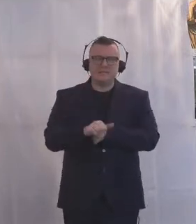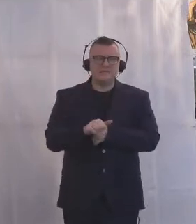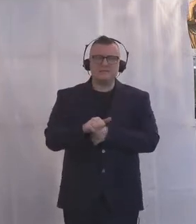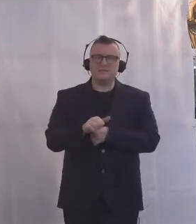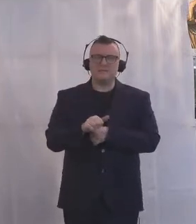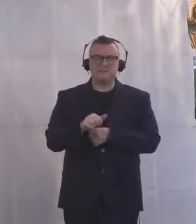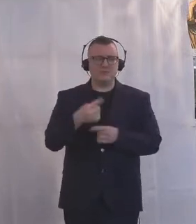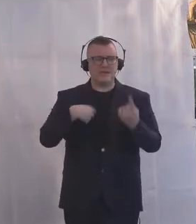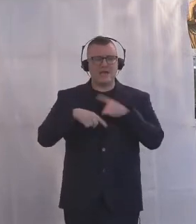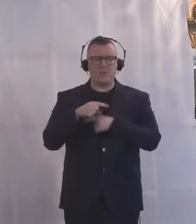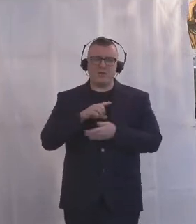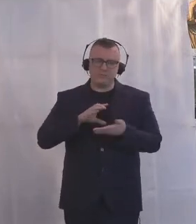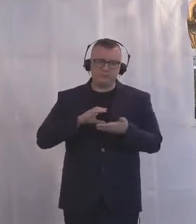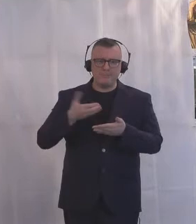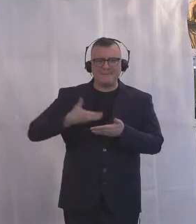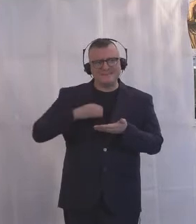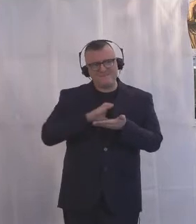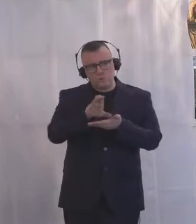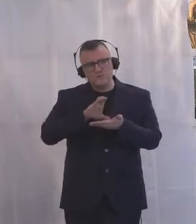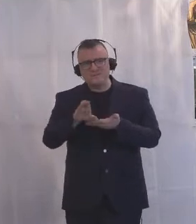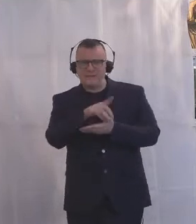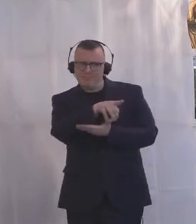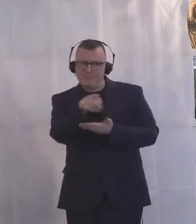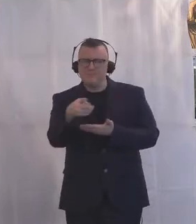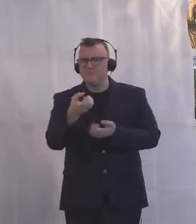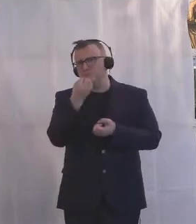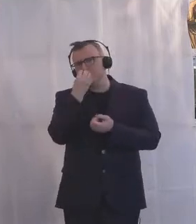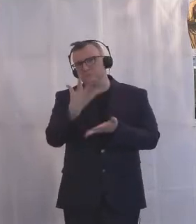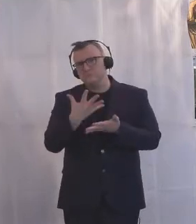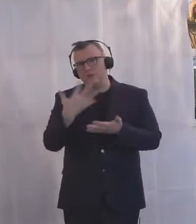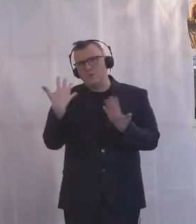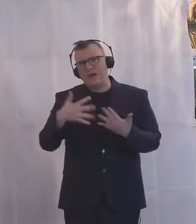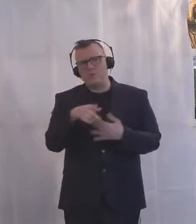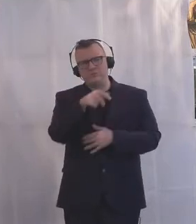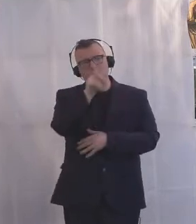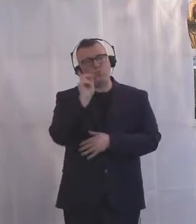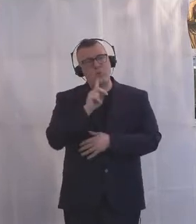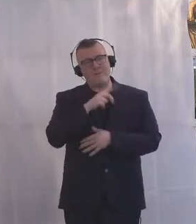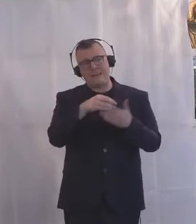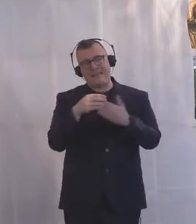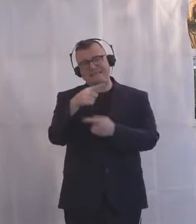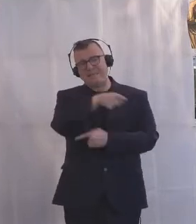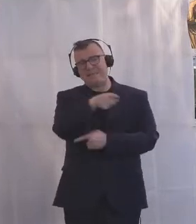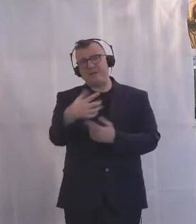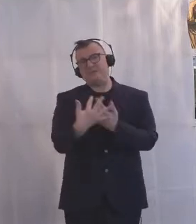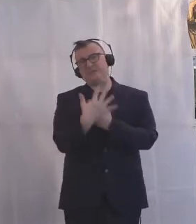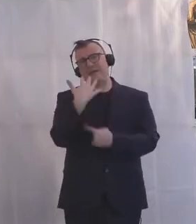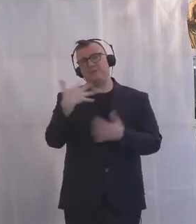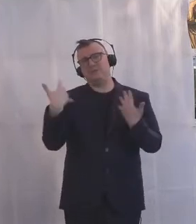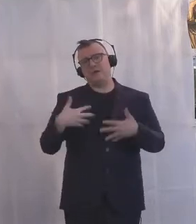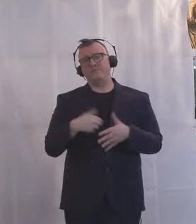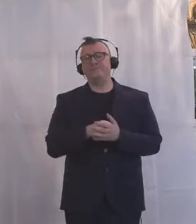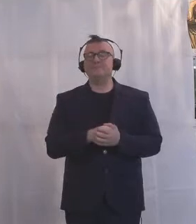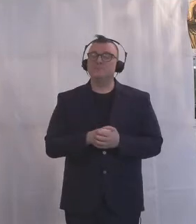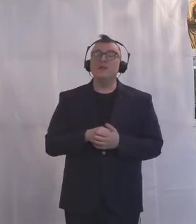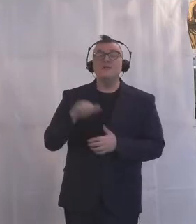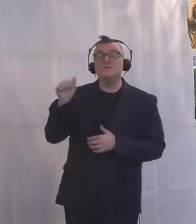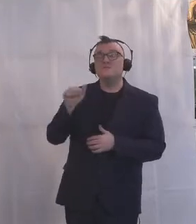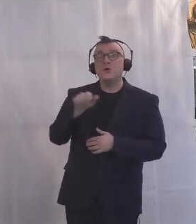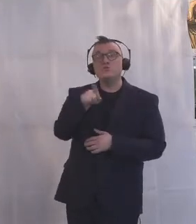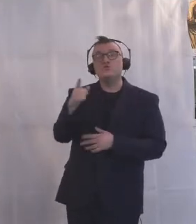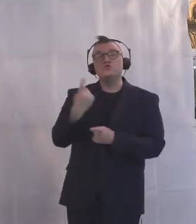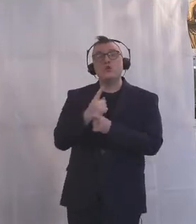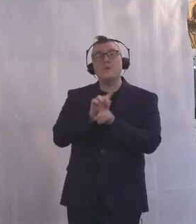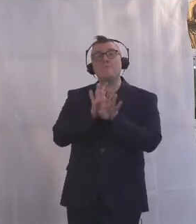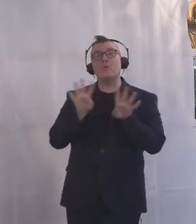we've invested in are fantastic, and some really inspiring women that are leading them. And just on that board part,